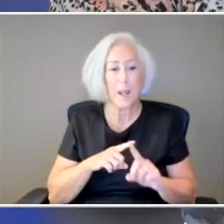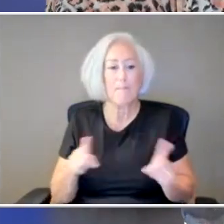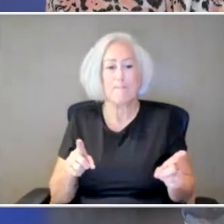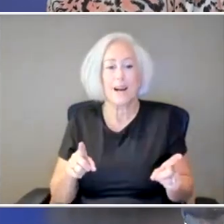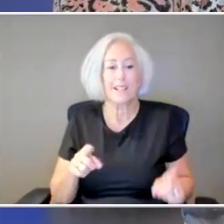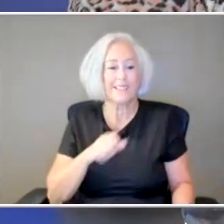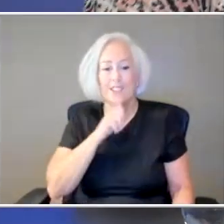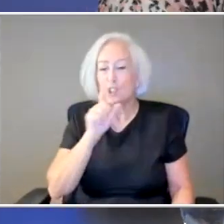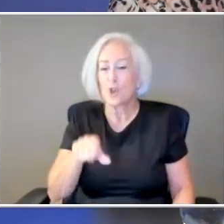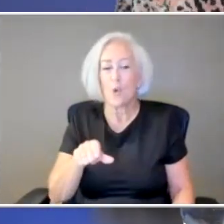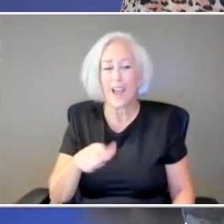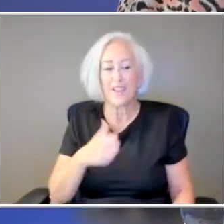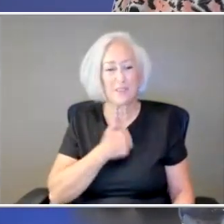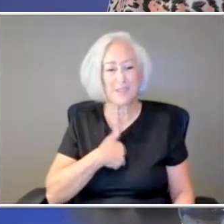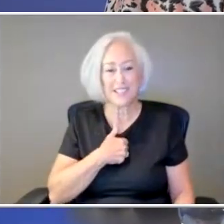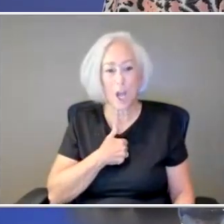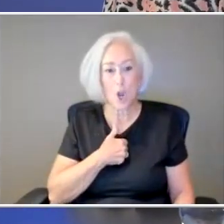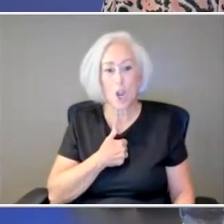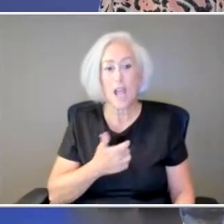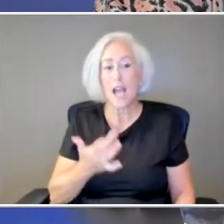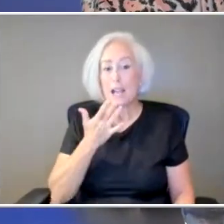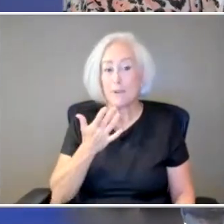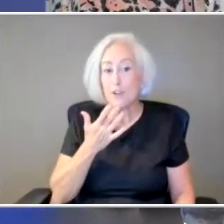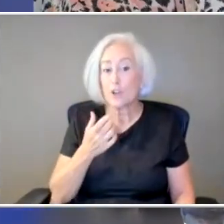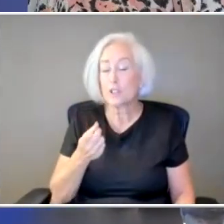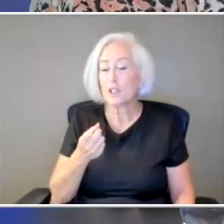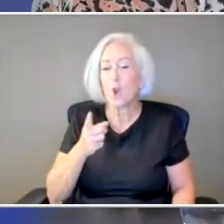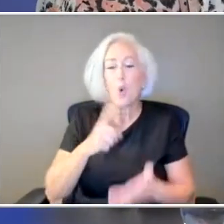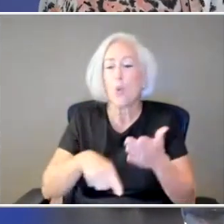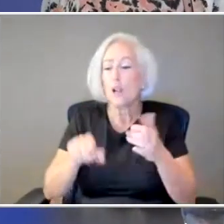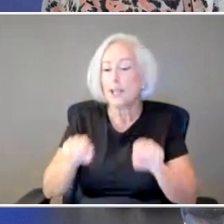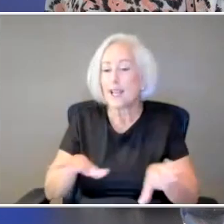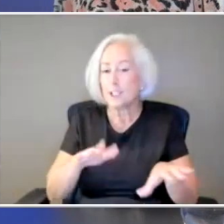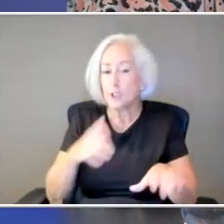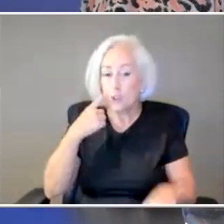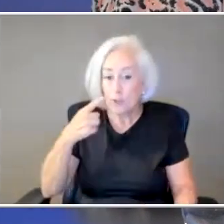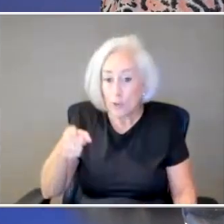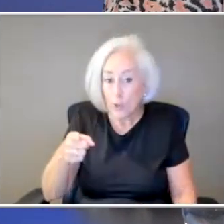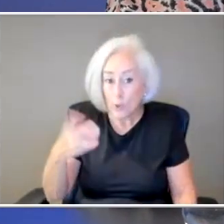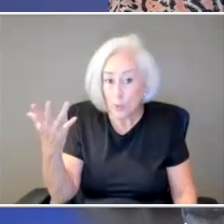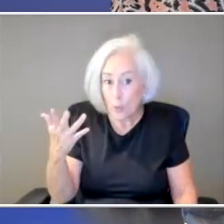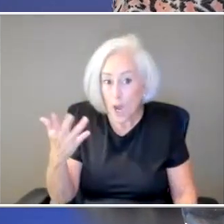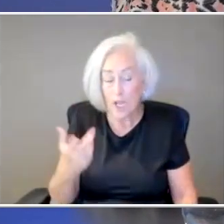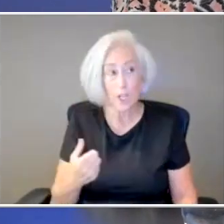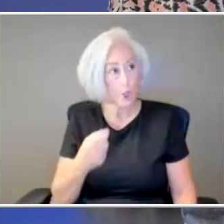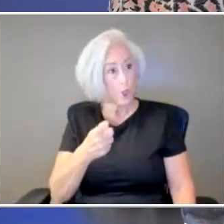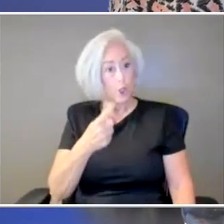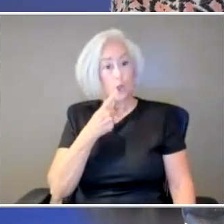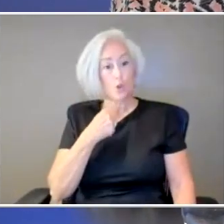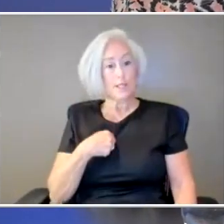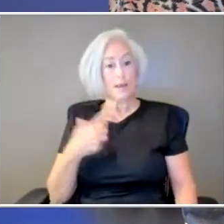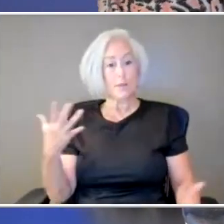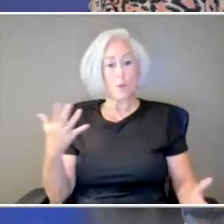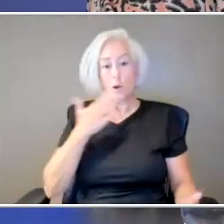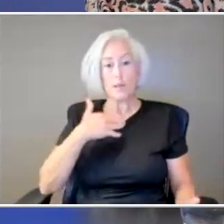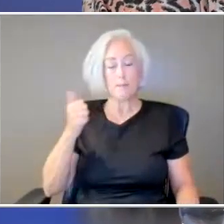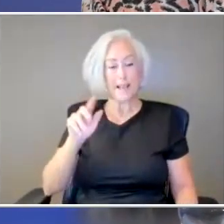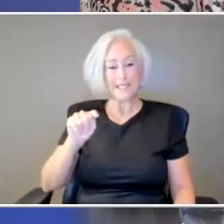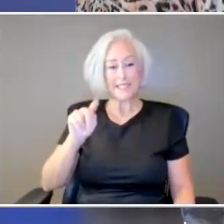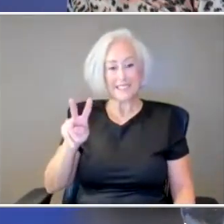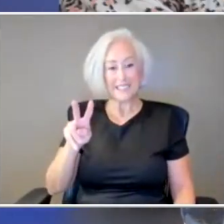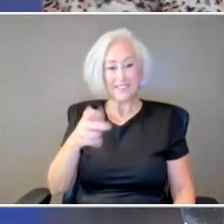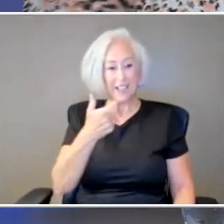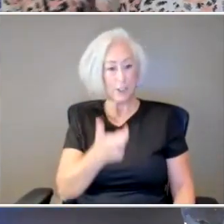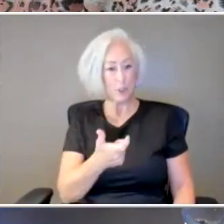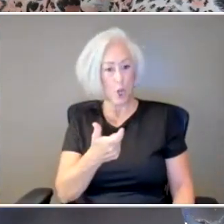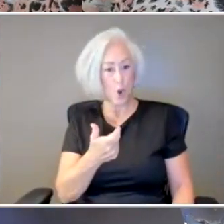sorry. Like, I'd rather people is there anything I can do for you? And I'd be like, well, you could tell me what's the best show on and come watch it with me,